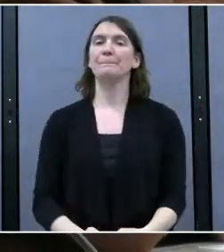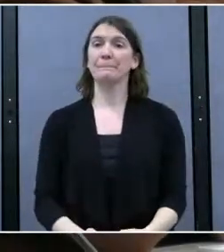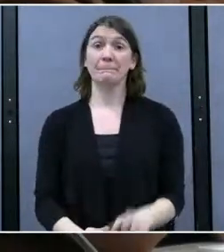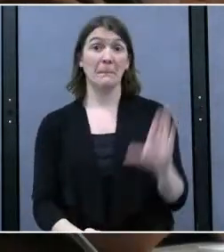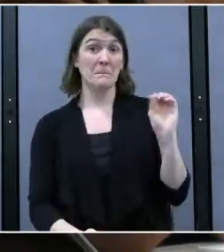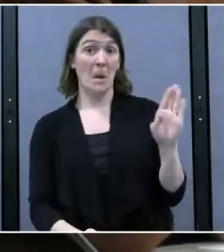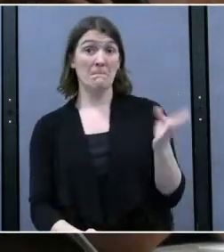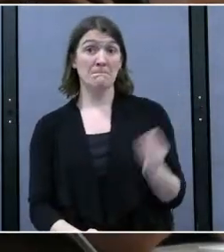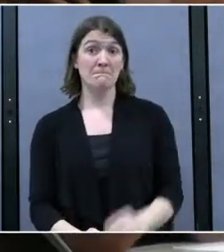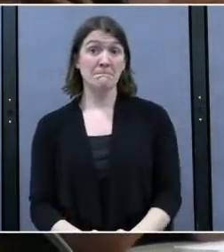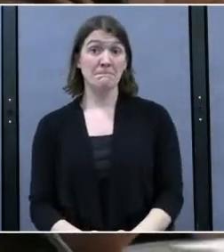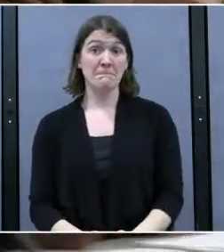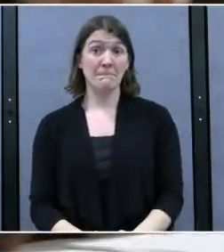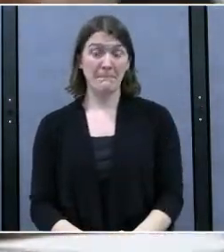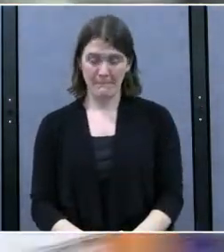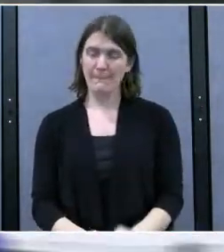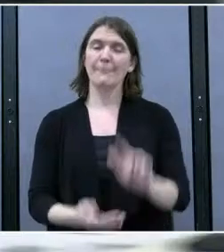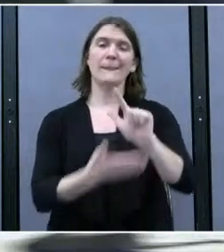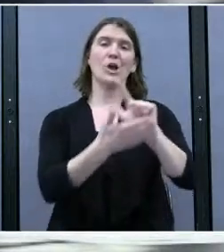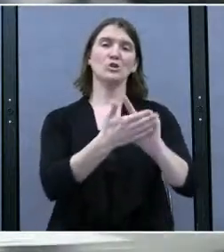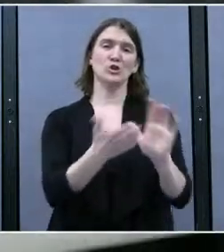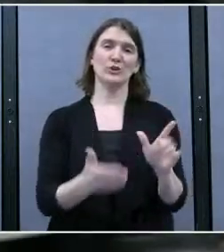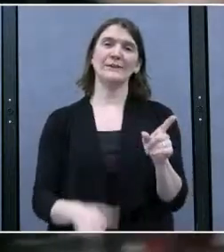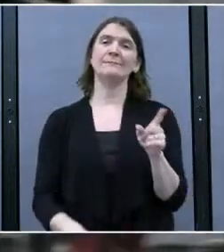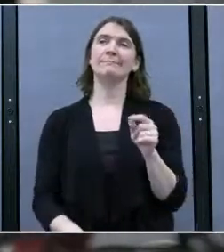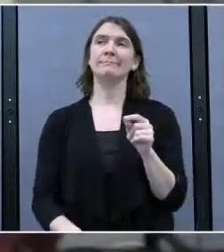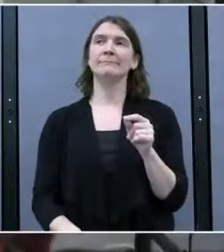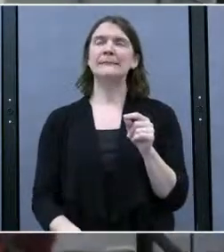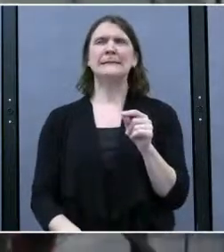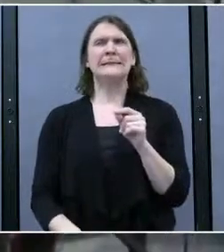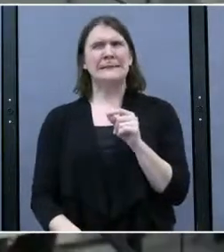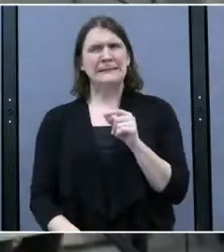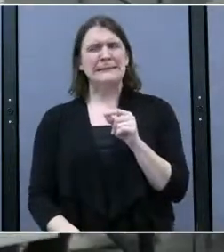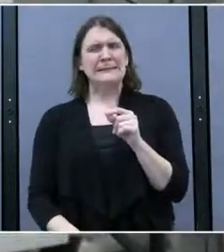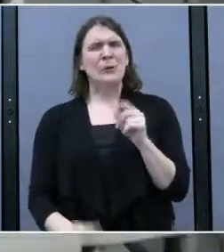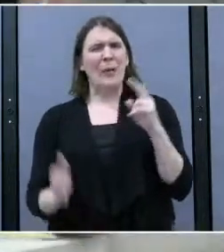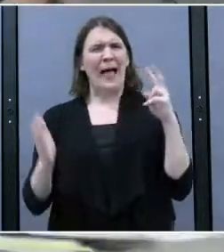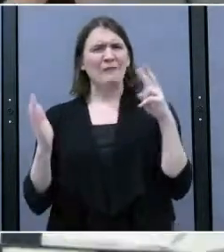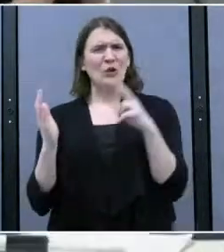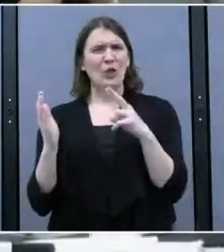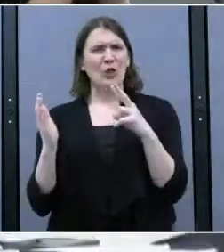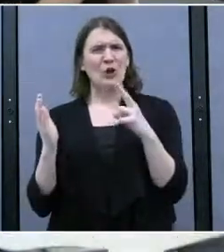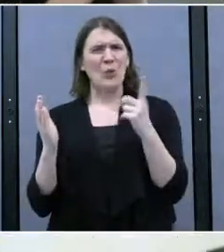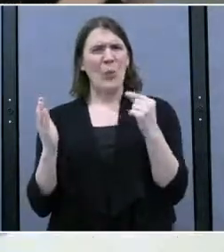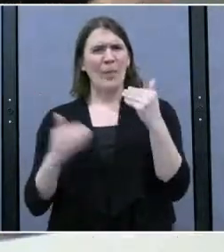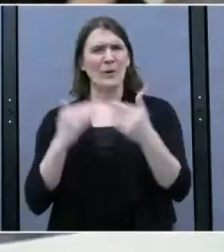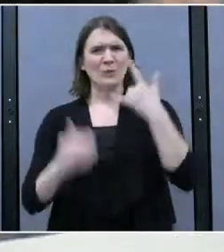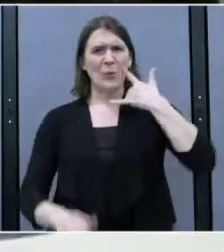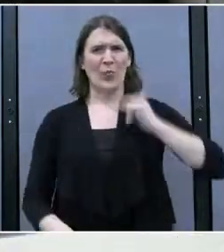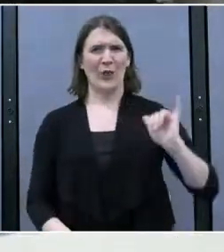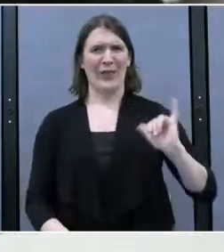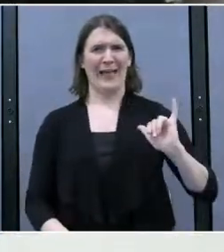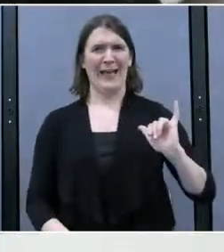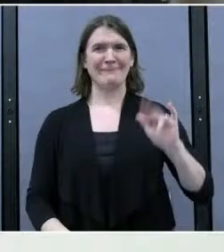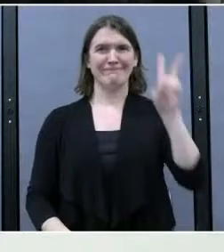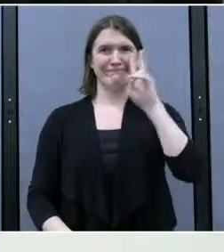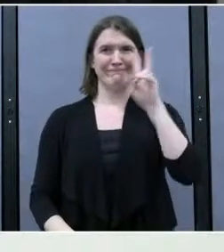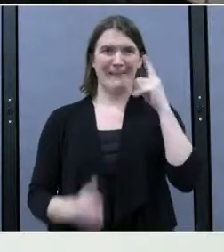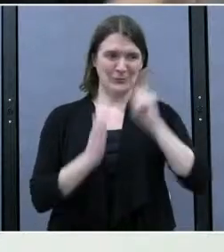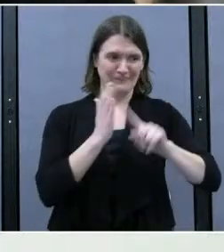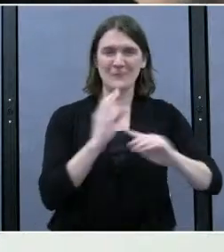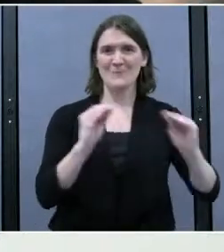Bob? I think we'll have to look at that and provide an answer,